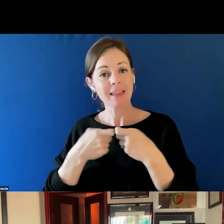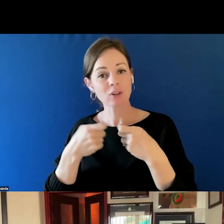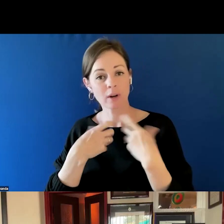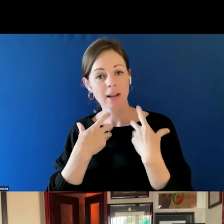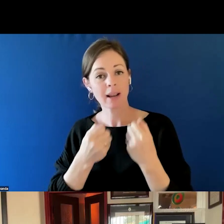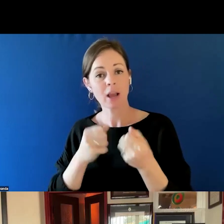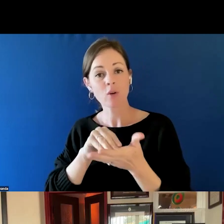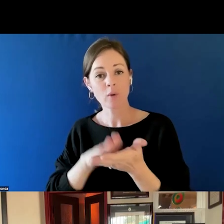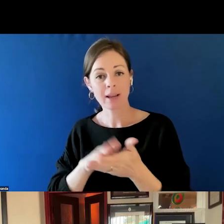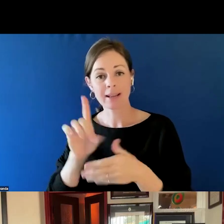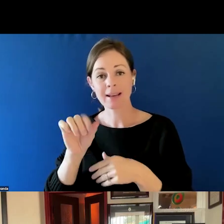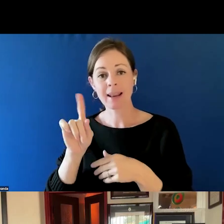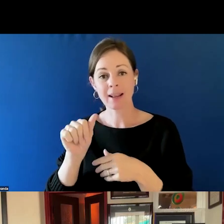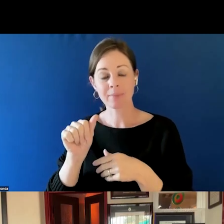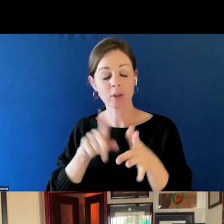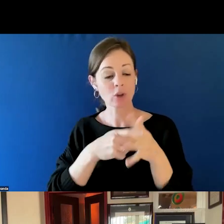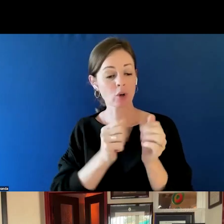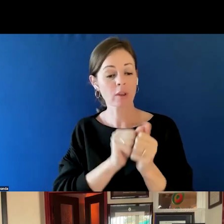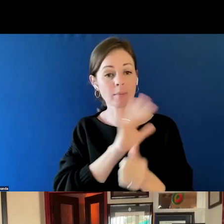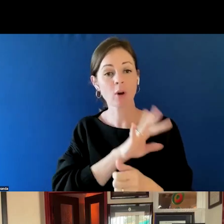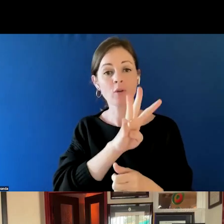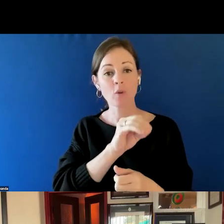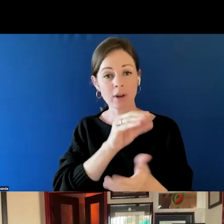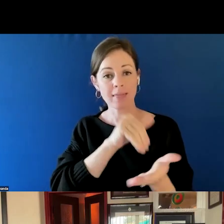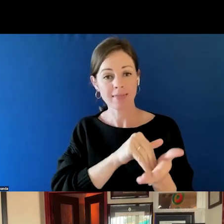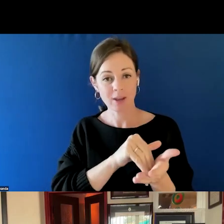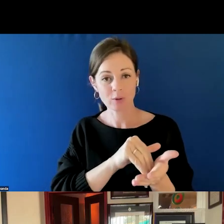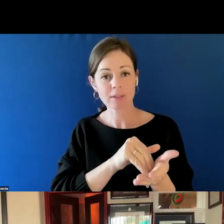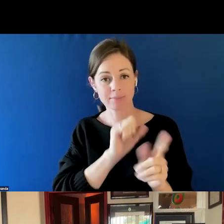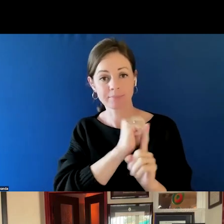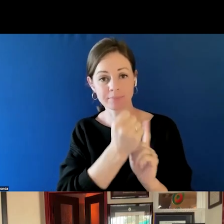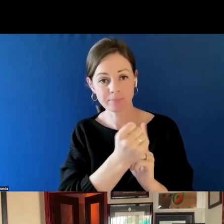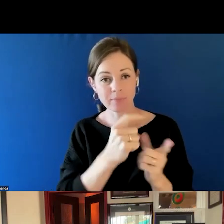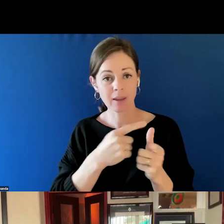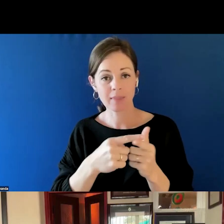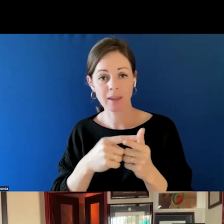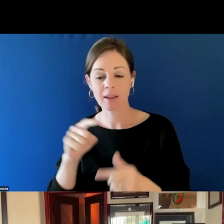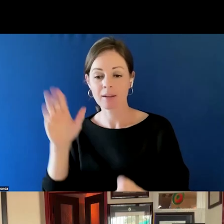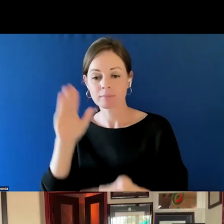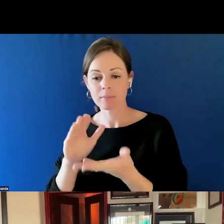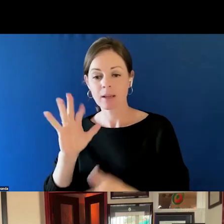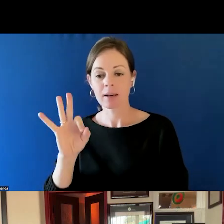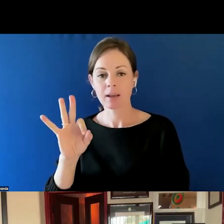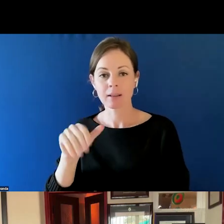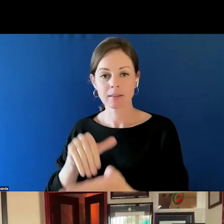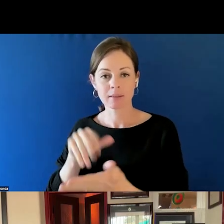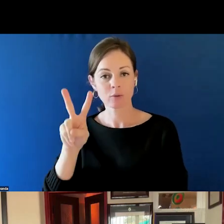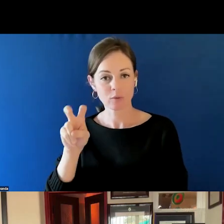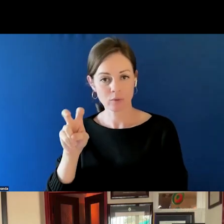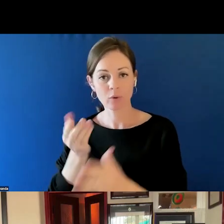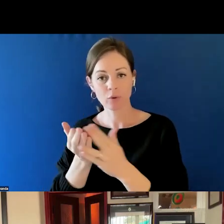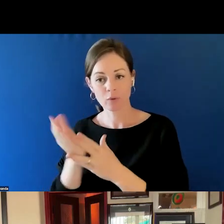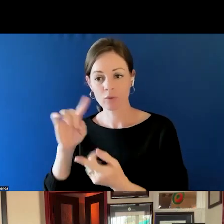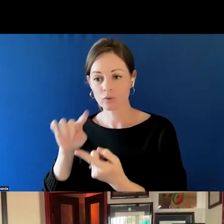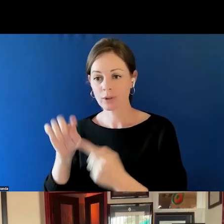for that subset. So we started with like 40,000 episodes, and then there was about 9,200 that came through the CRC,